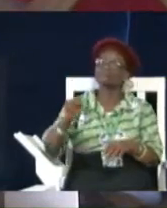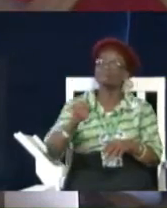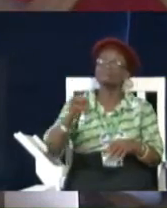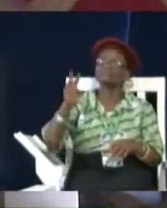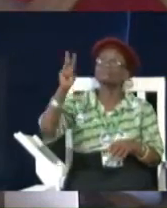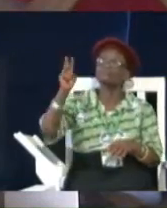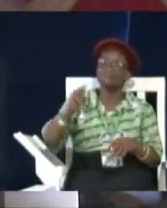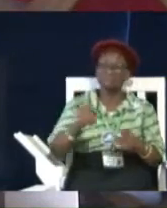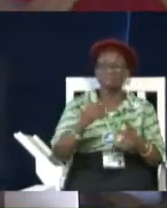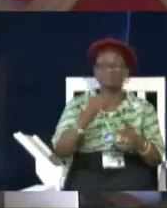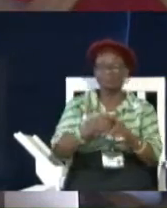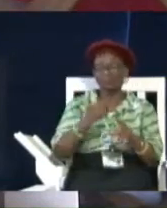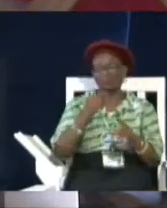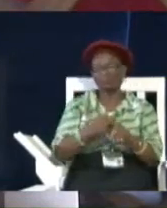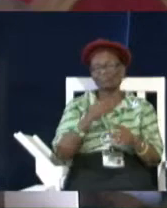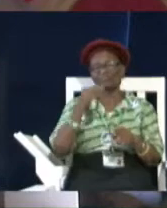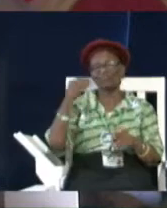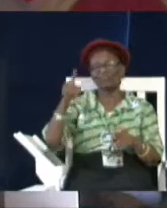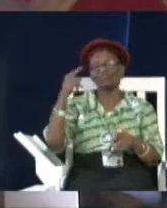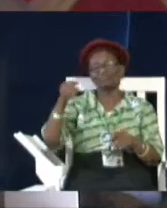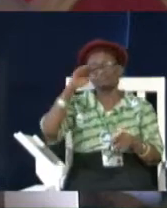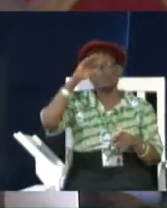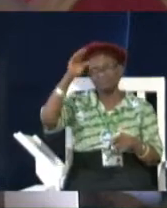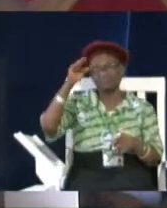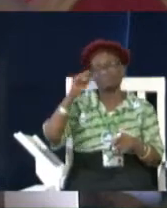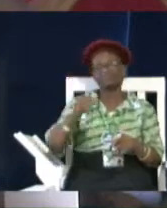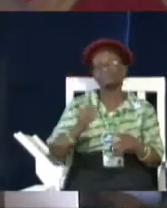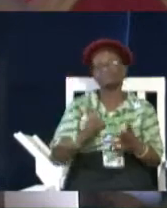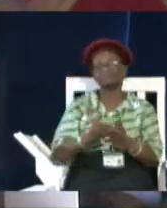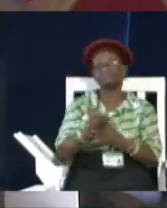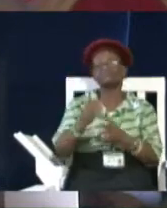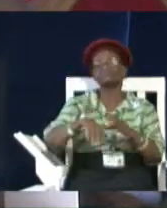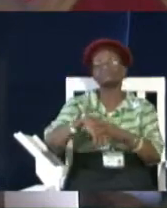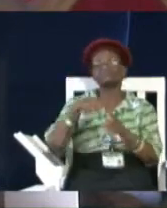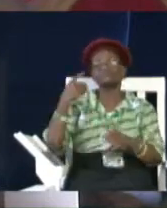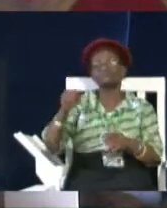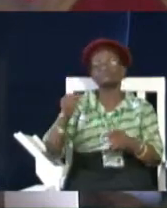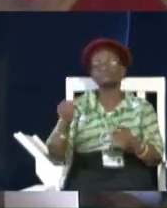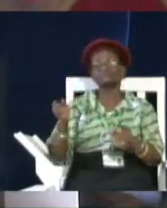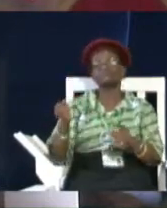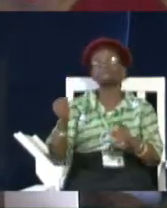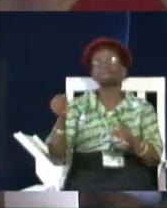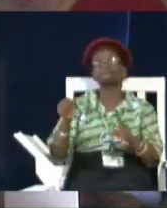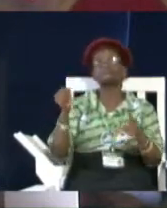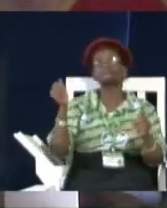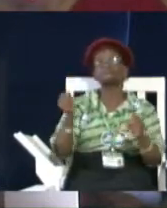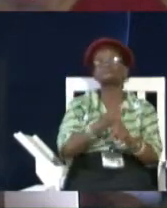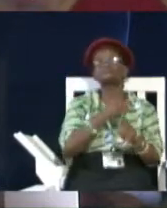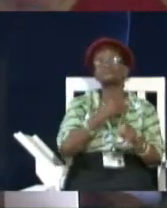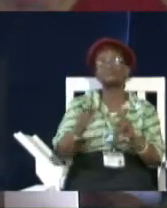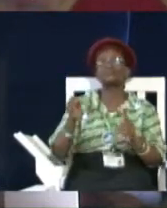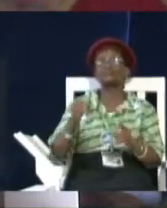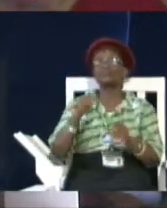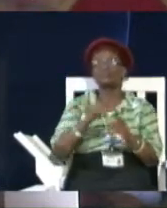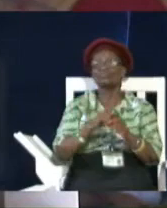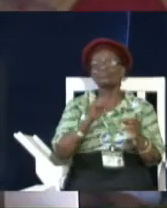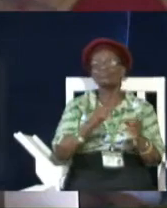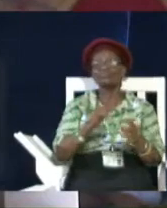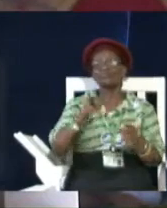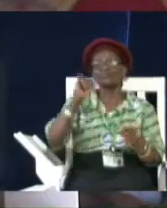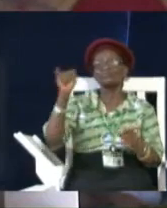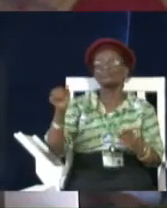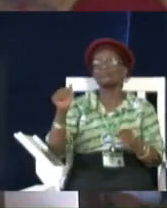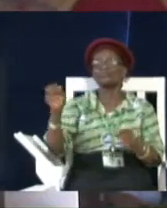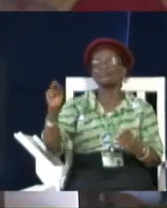attacked. Oil for healing. In James chapter 5, verse 14, James 5, verse